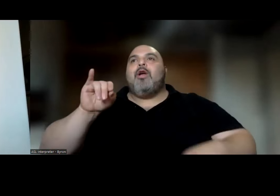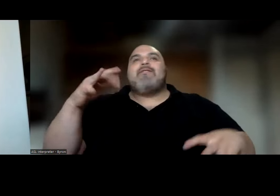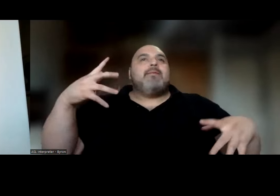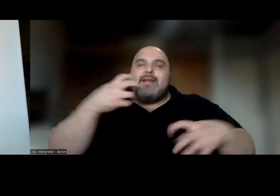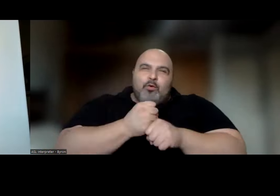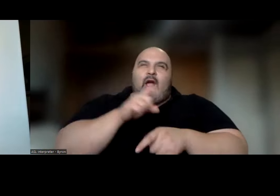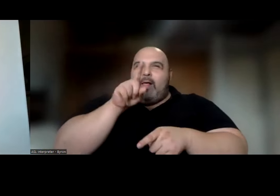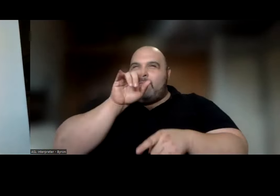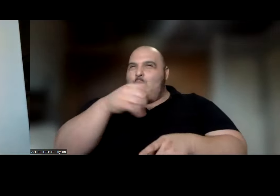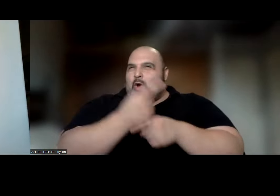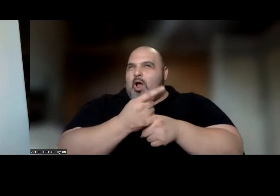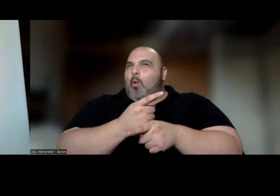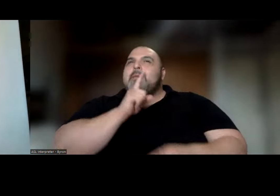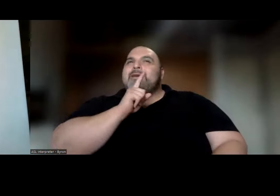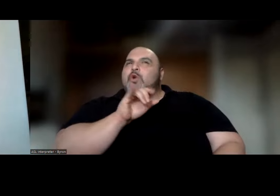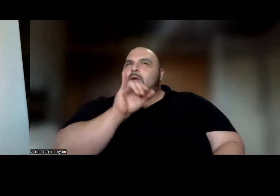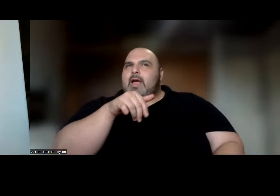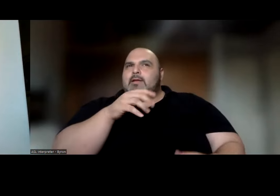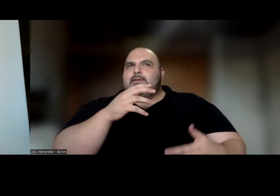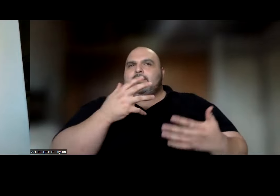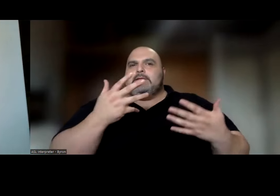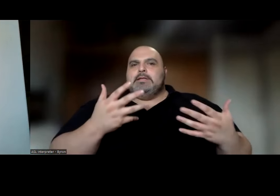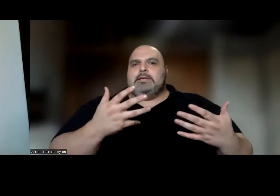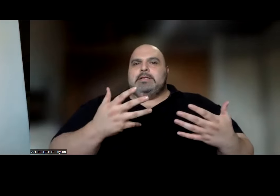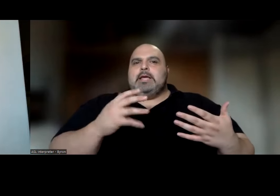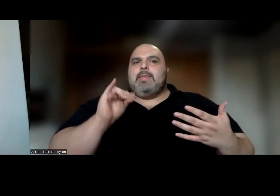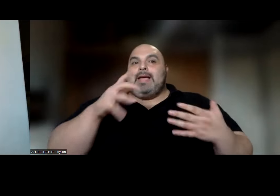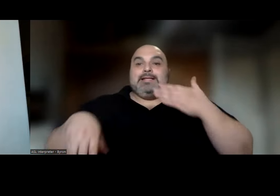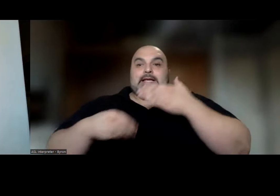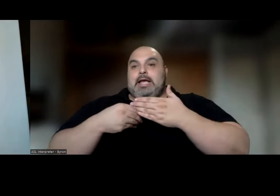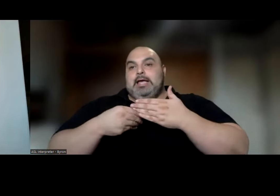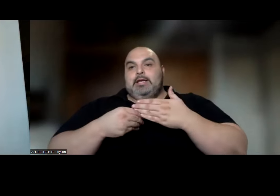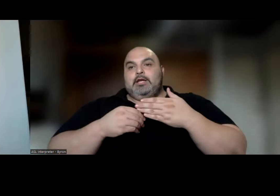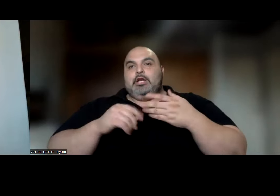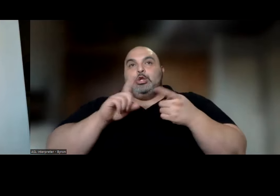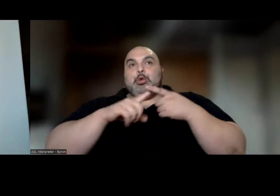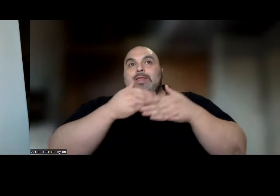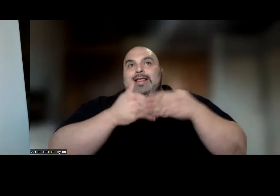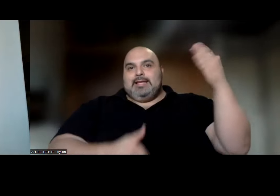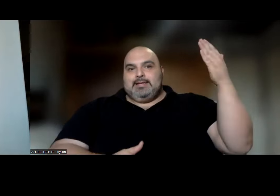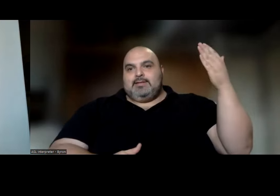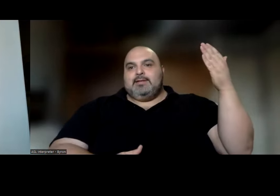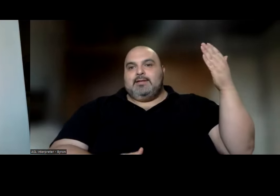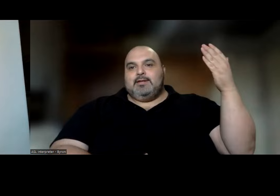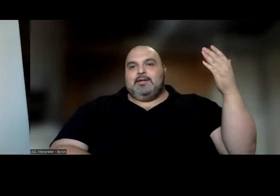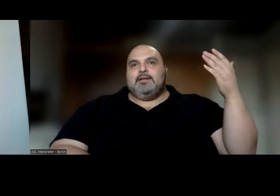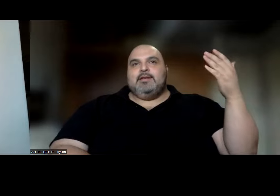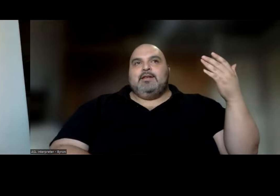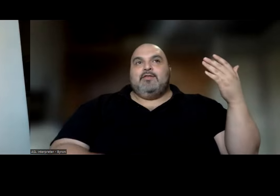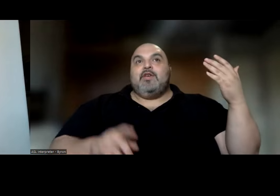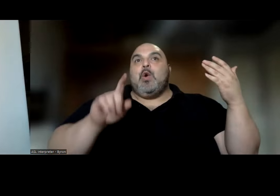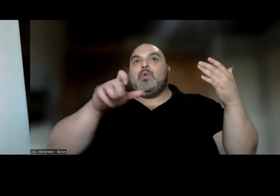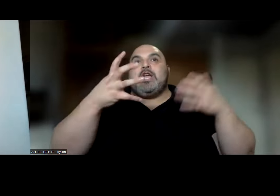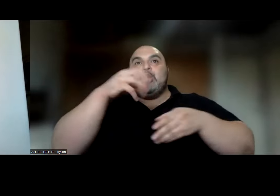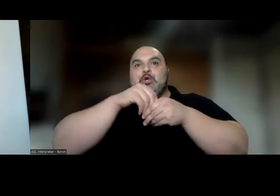that correctly, I just want to make sure that that gets added to the list of things that we include